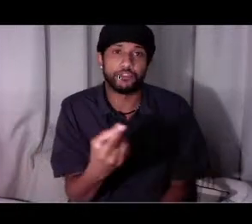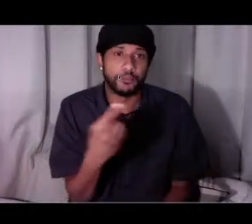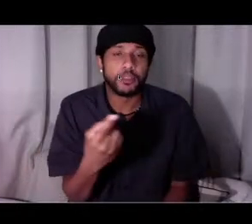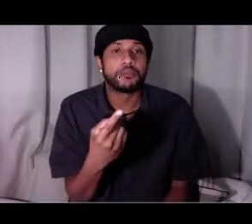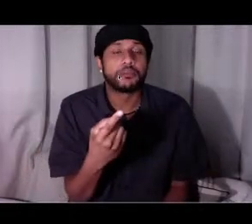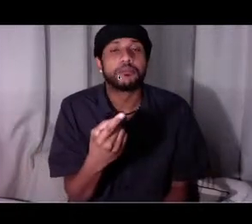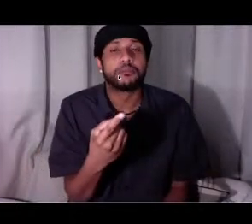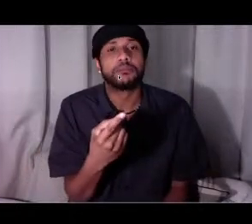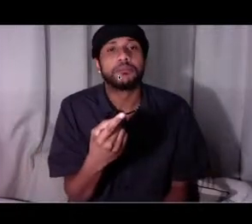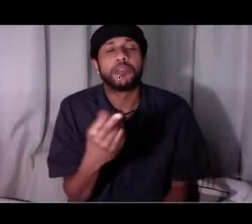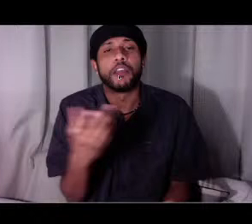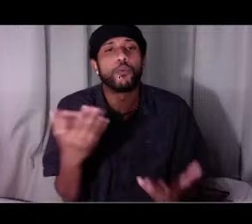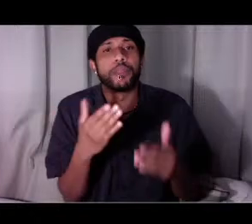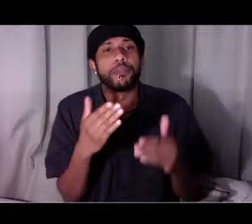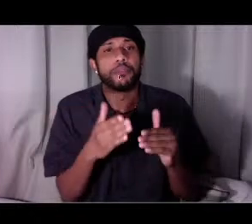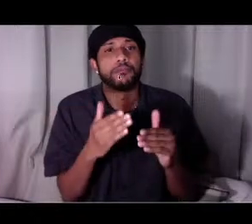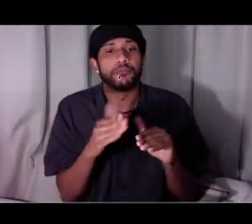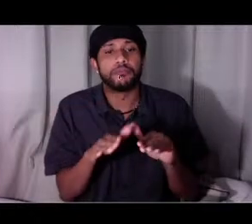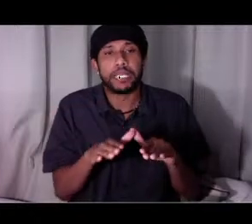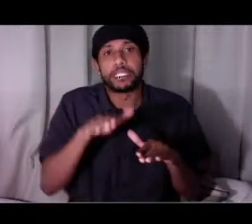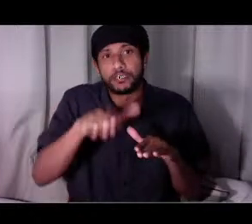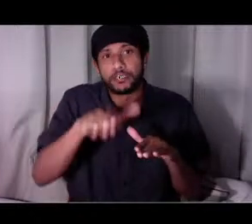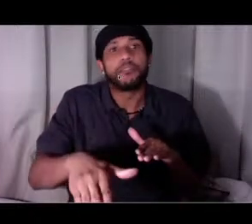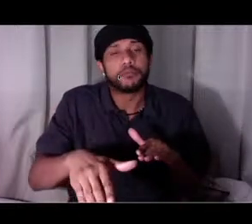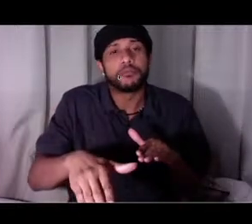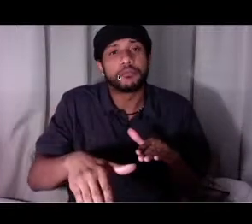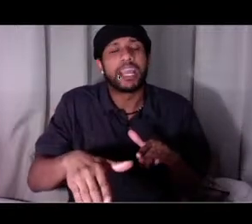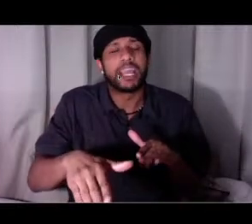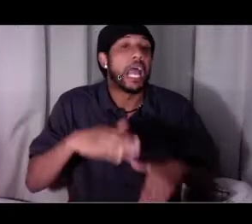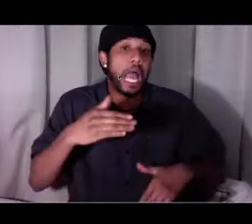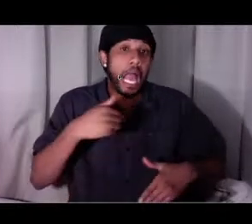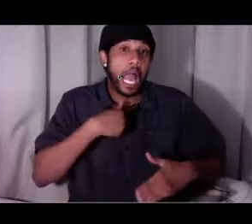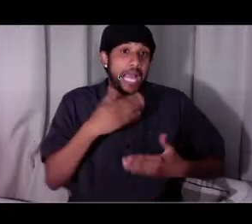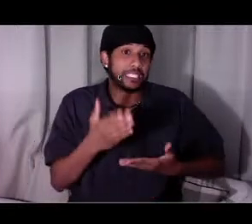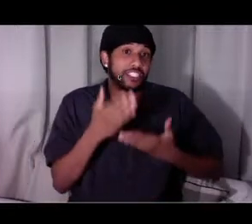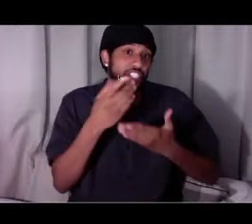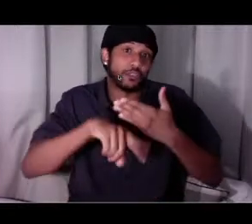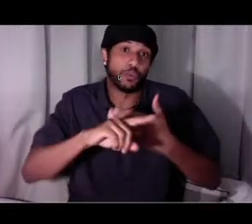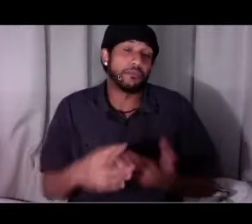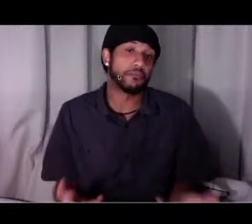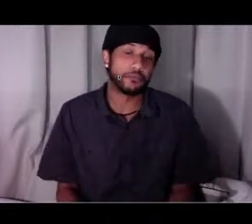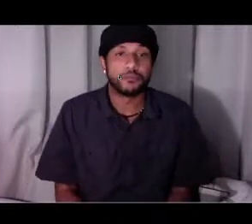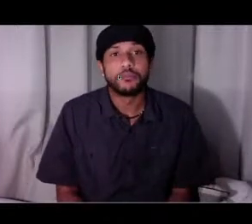what what our next step would be I'm I suggest next